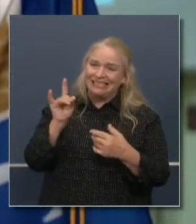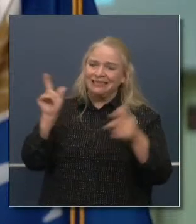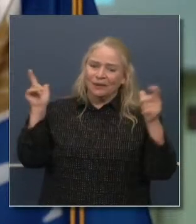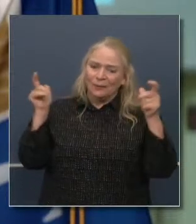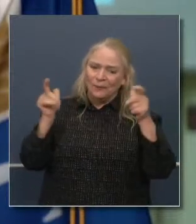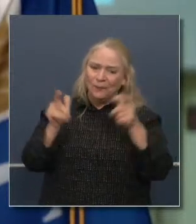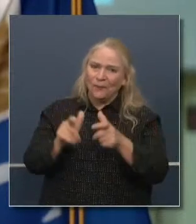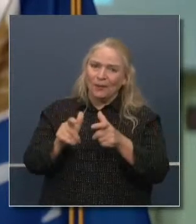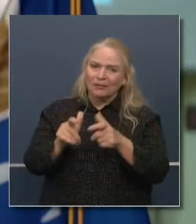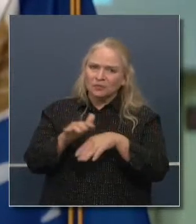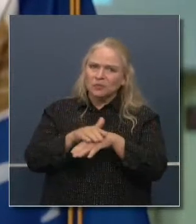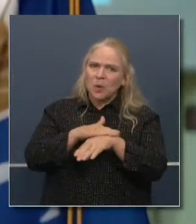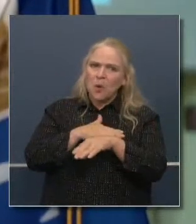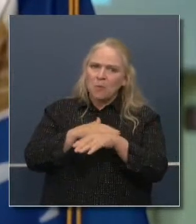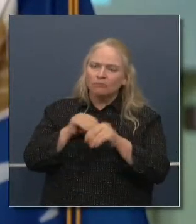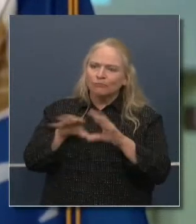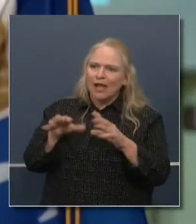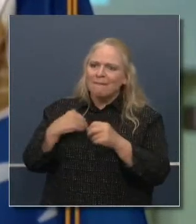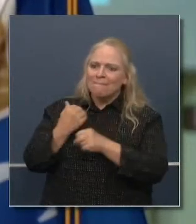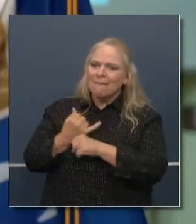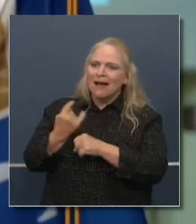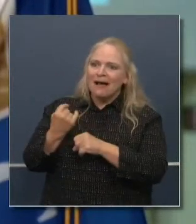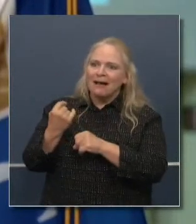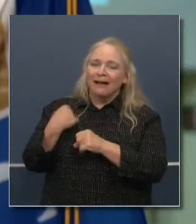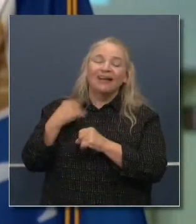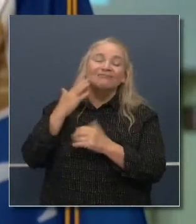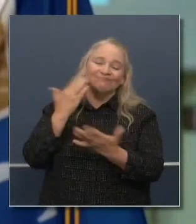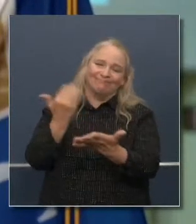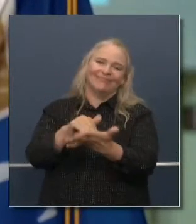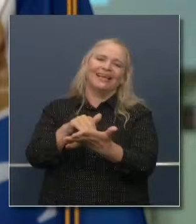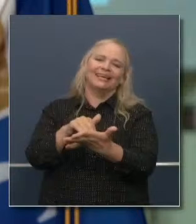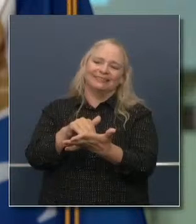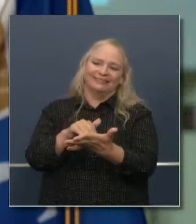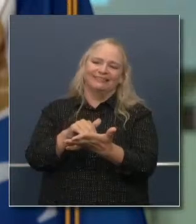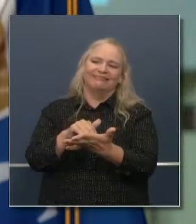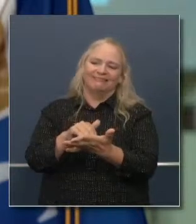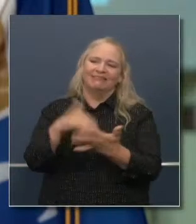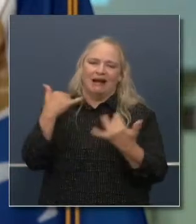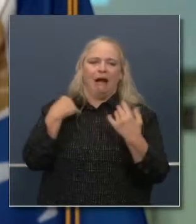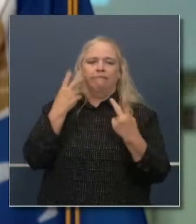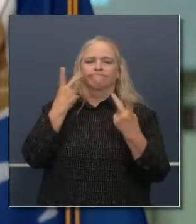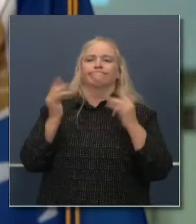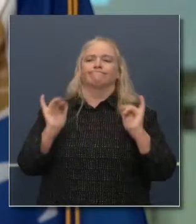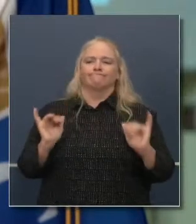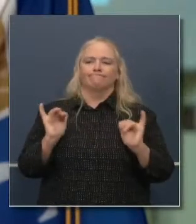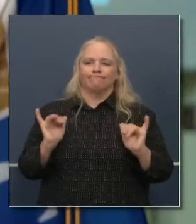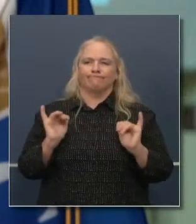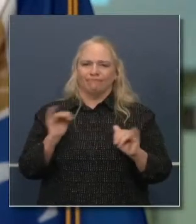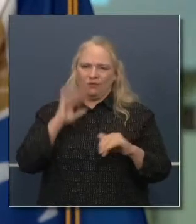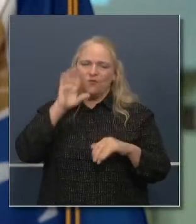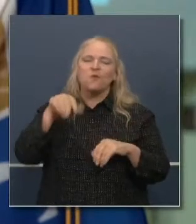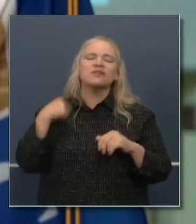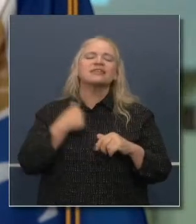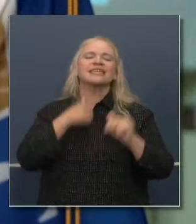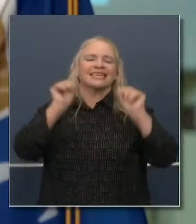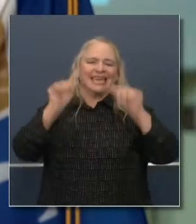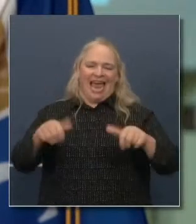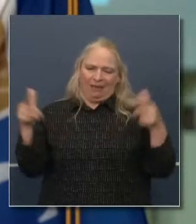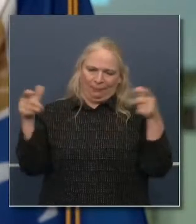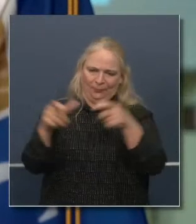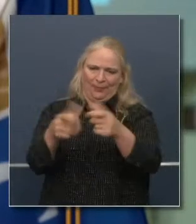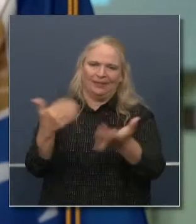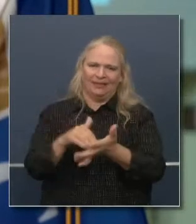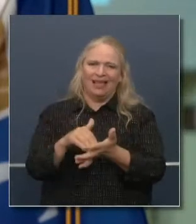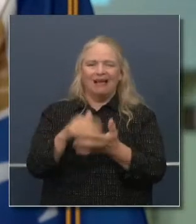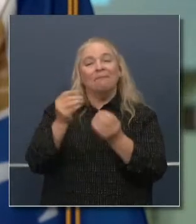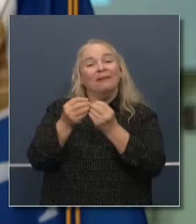beginning. We're going to do that again. There's no doubt in my mind. But at the same time, that can't